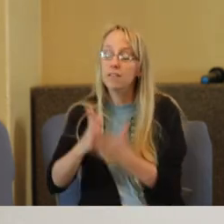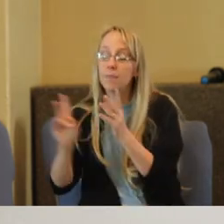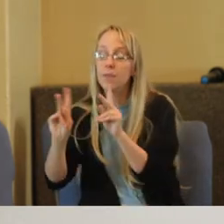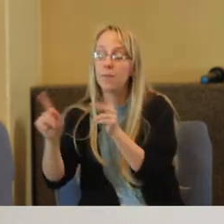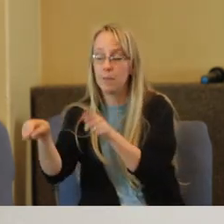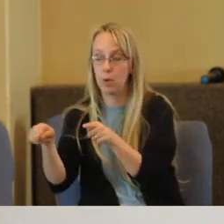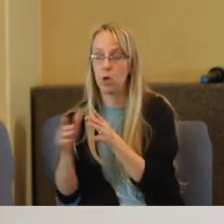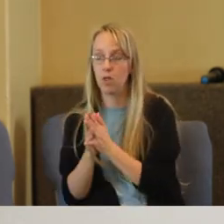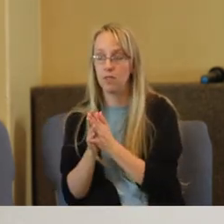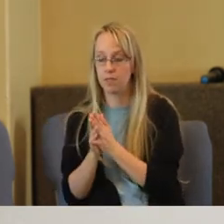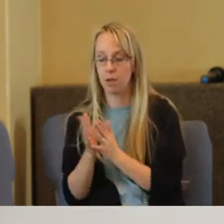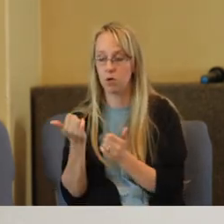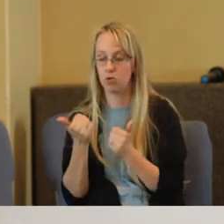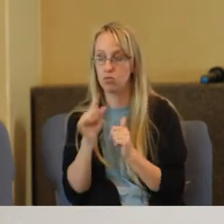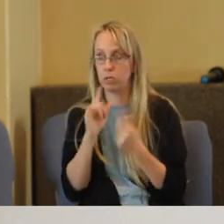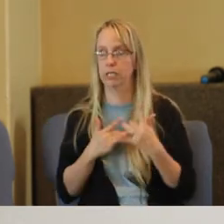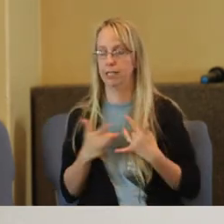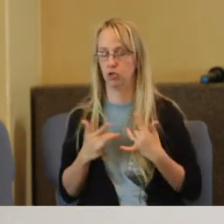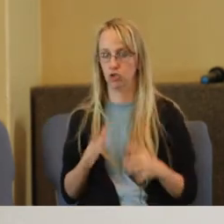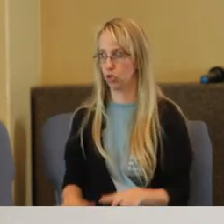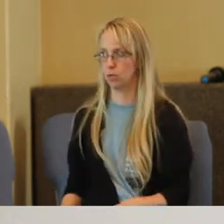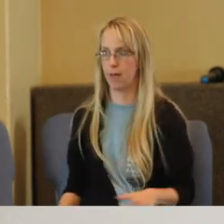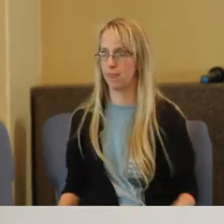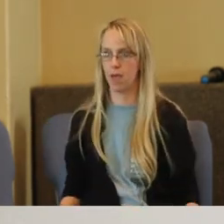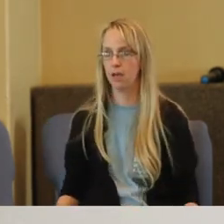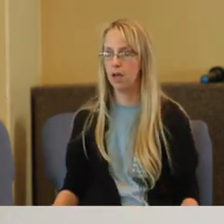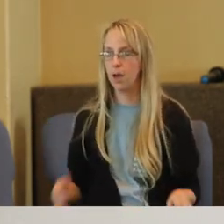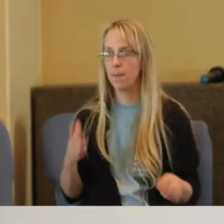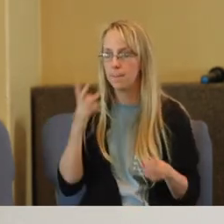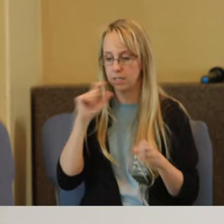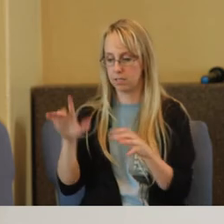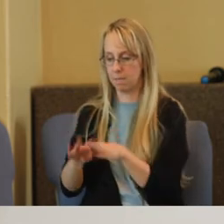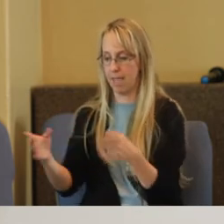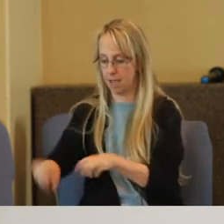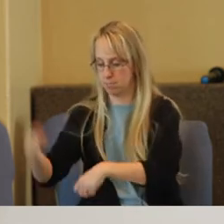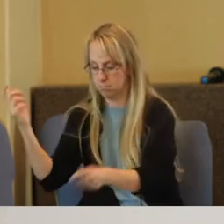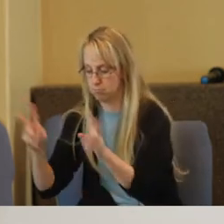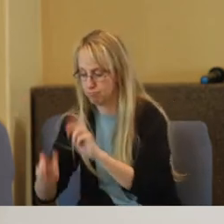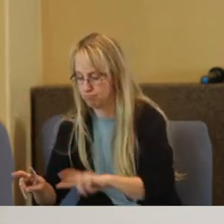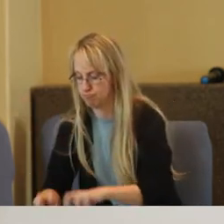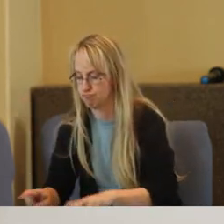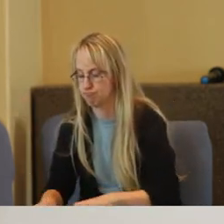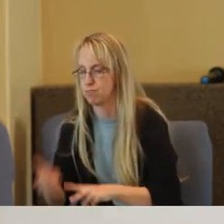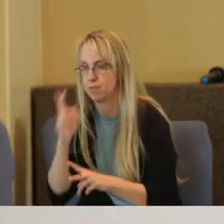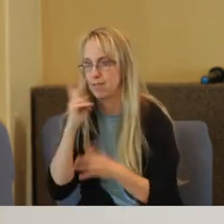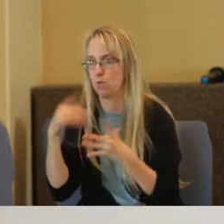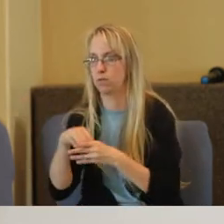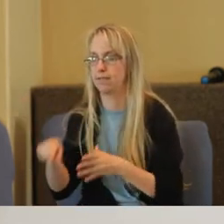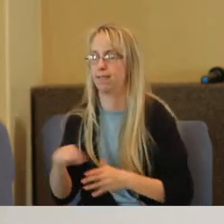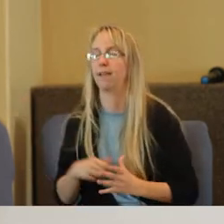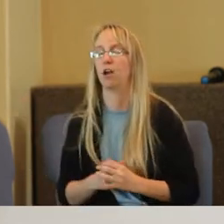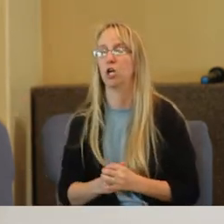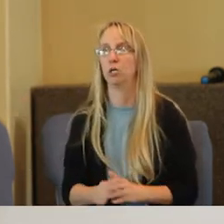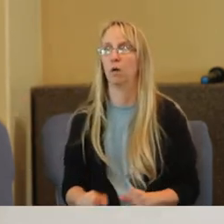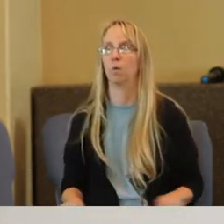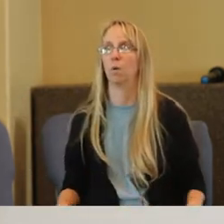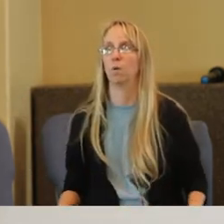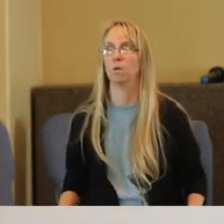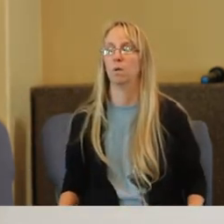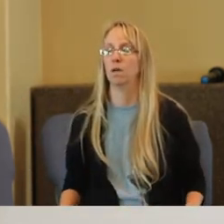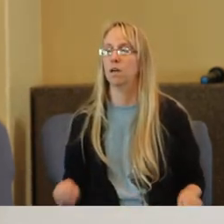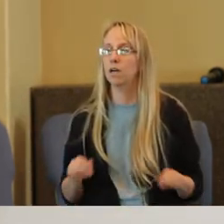frantically concerned because they're going through people's bags, seeing what's all in there. And as we got stopped, I